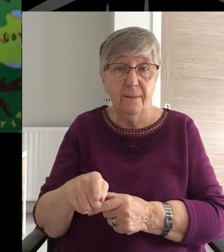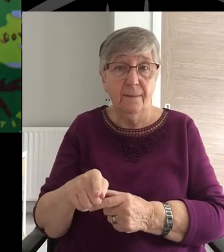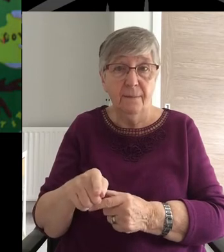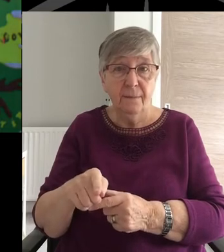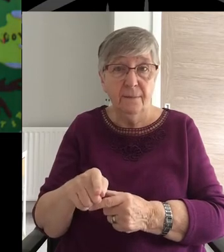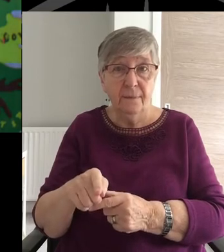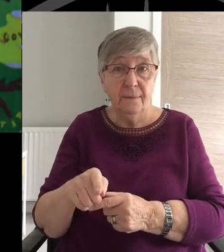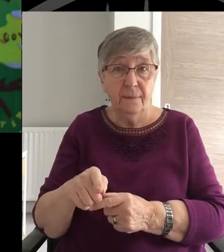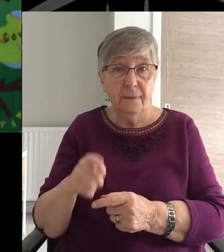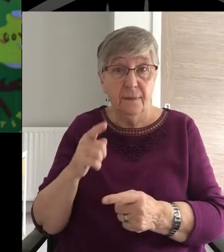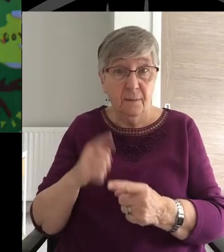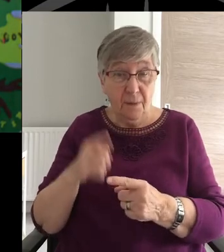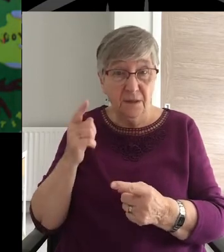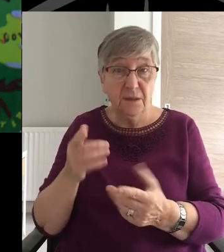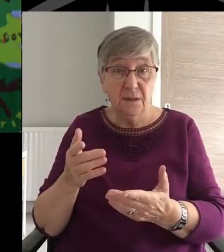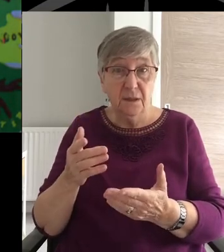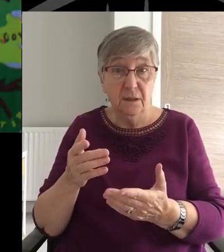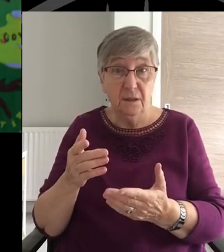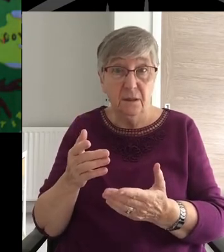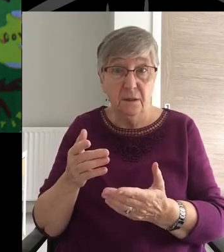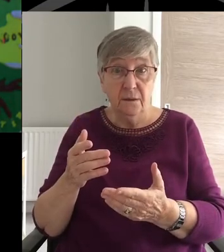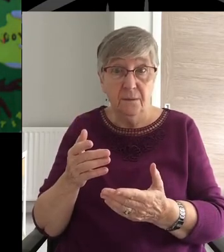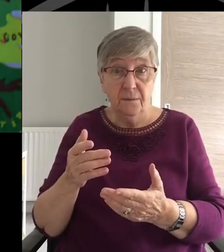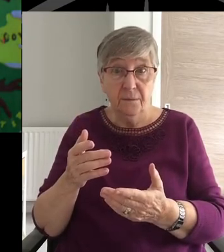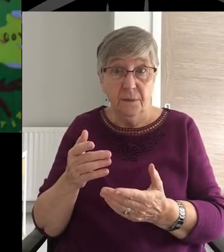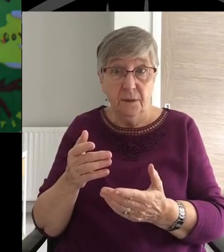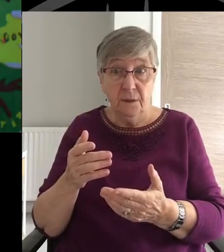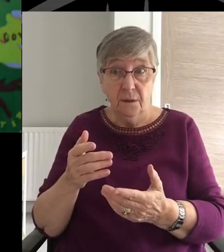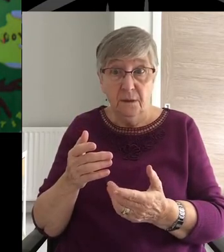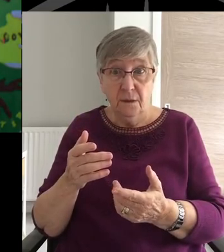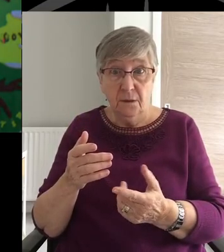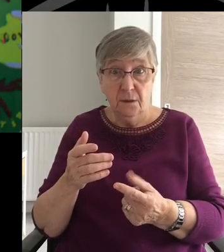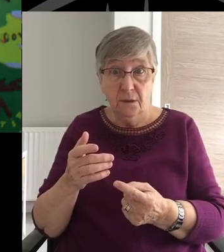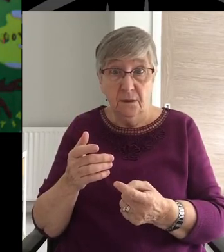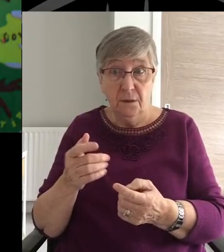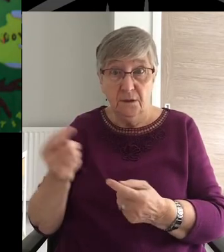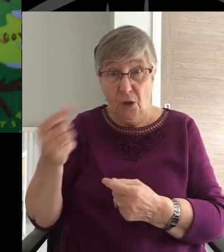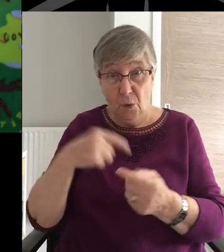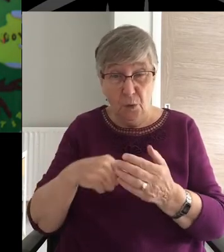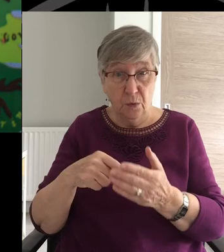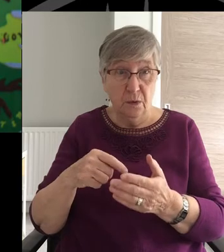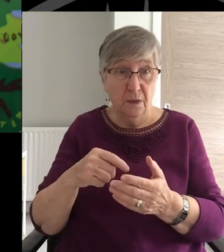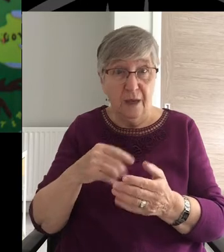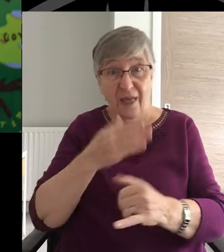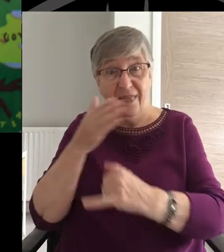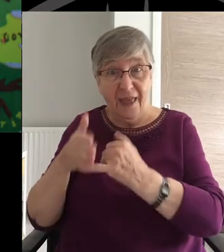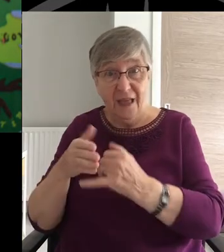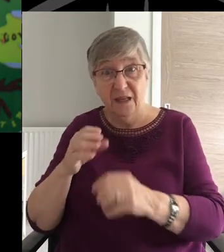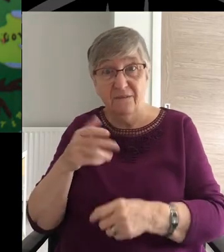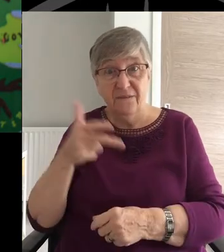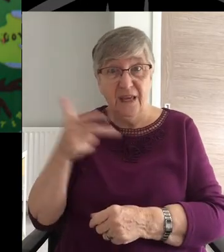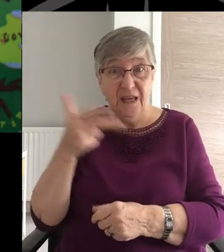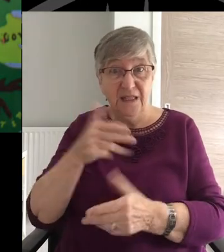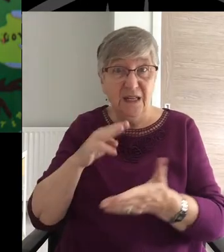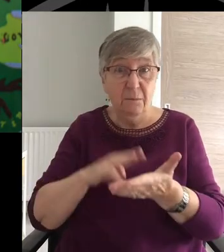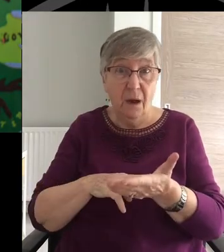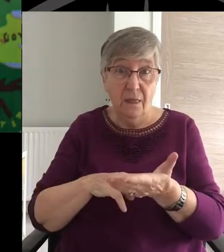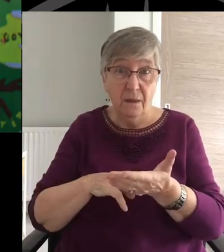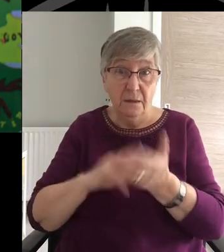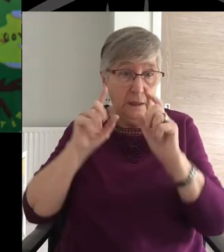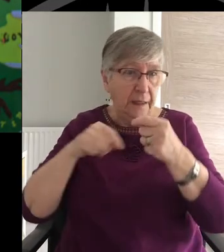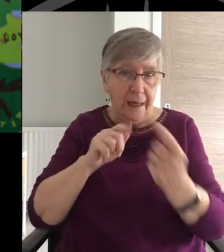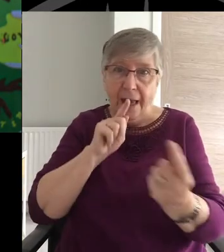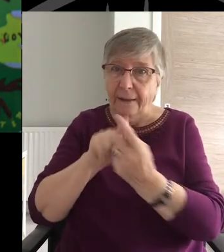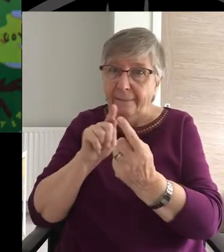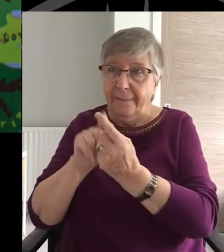And yet, having come out of, or coming out, we trust, of 18 months of not being able to